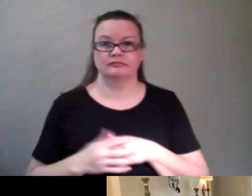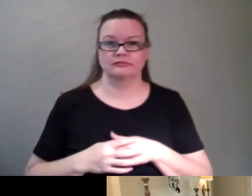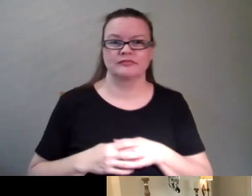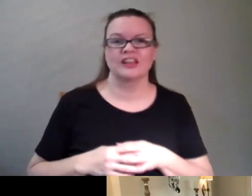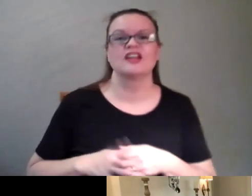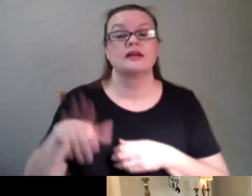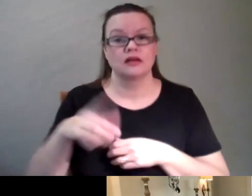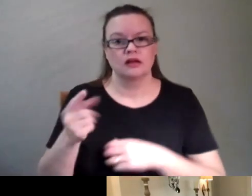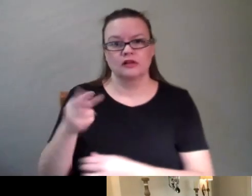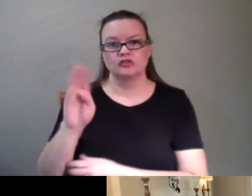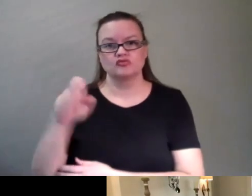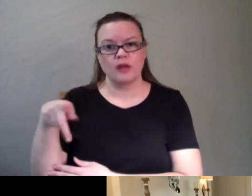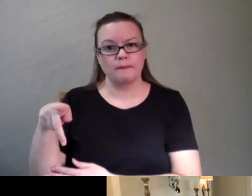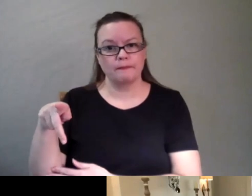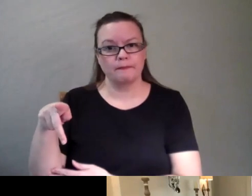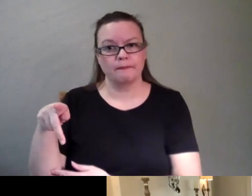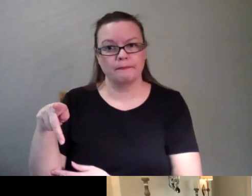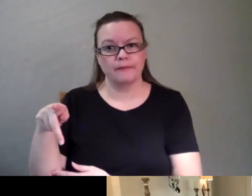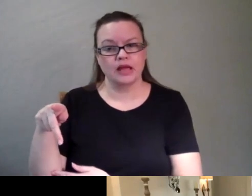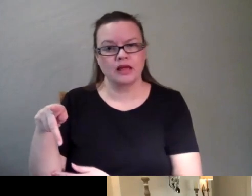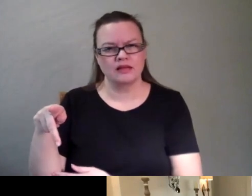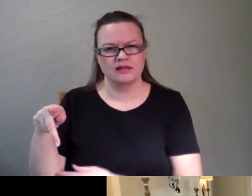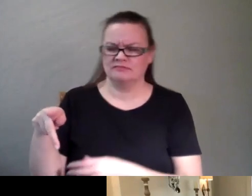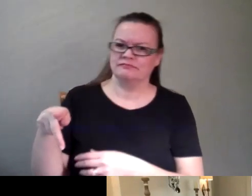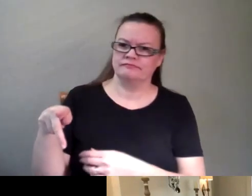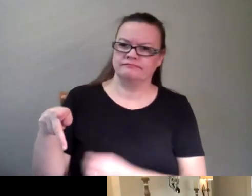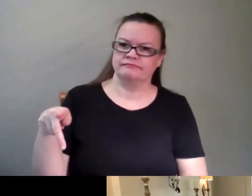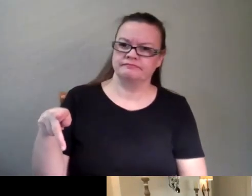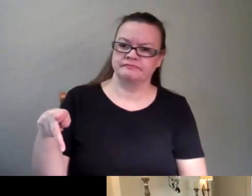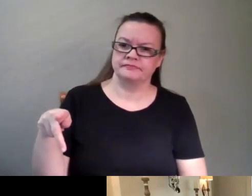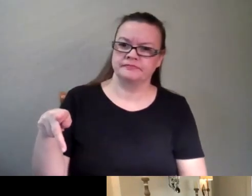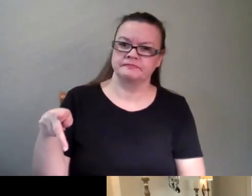When Trump came along, I had a real problem with in any way